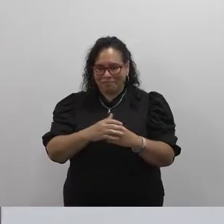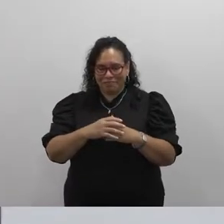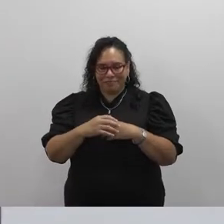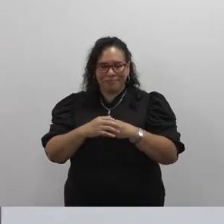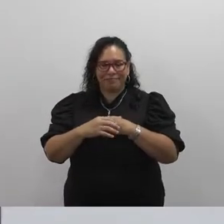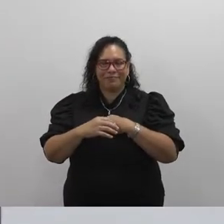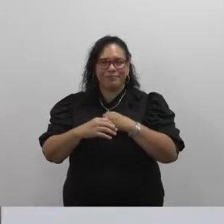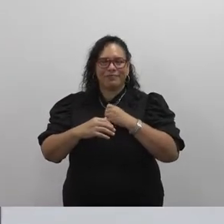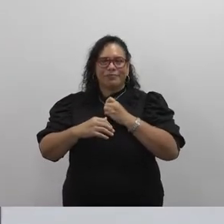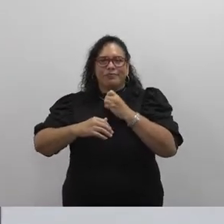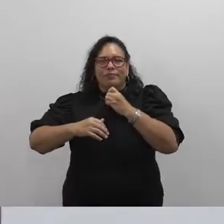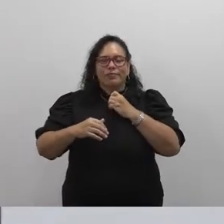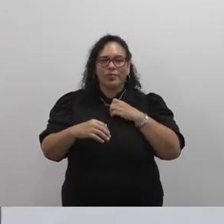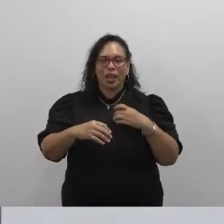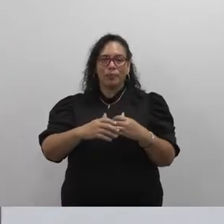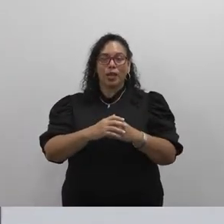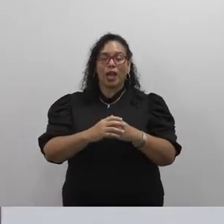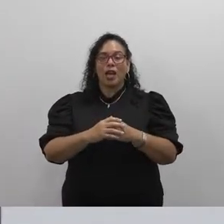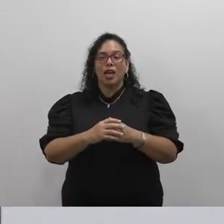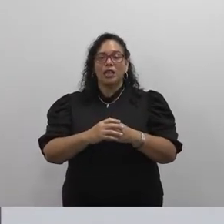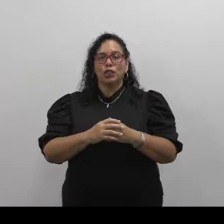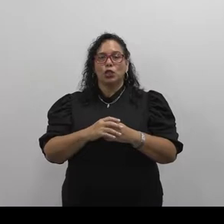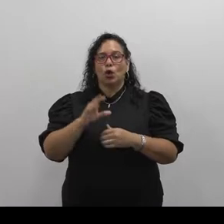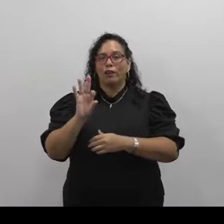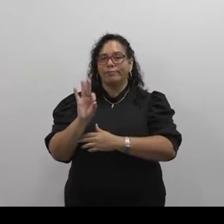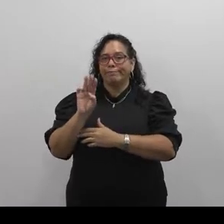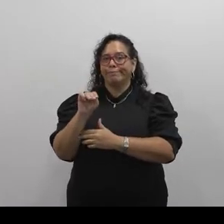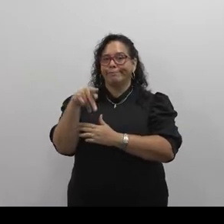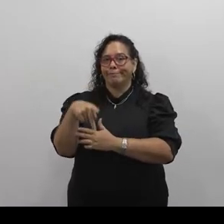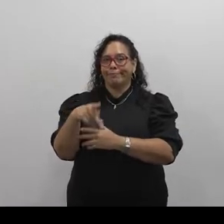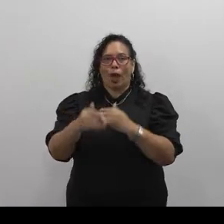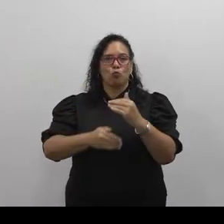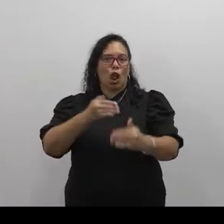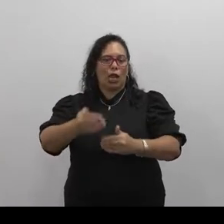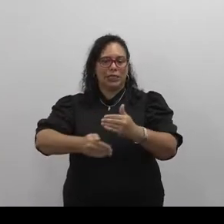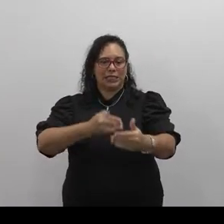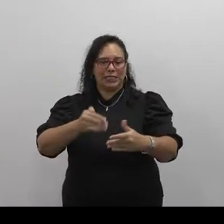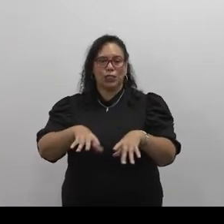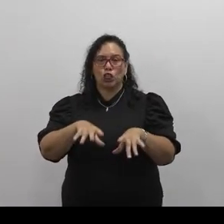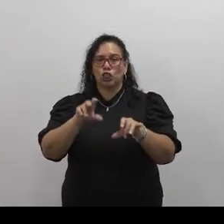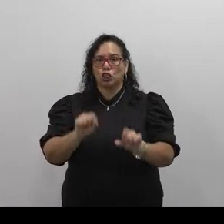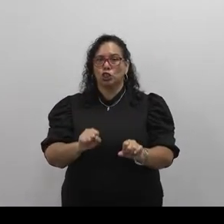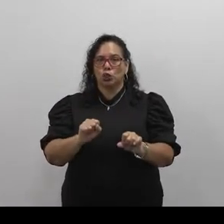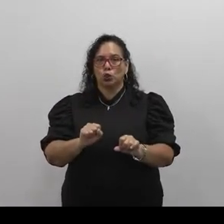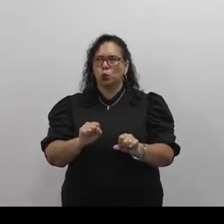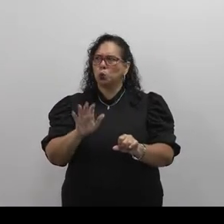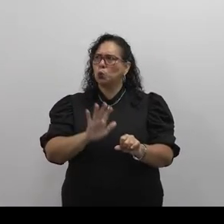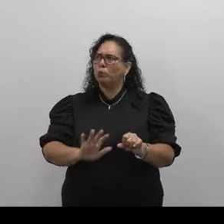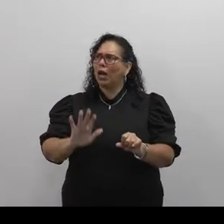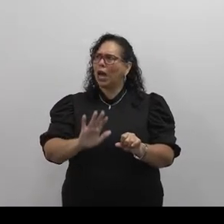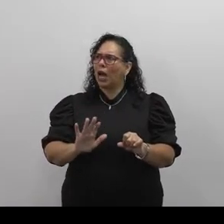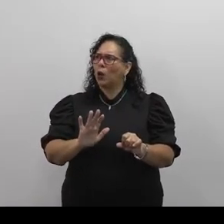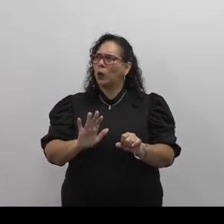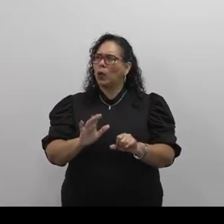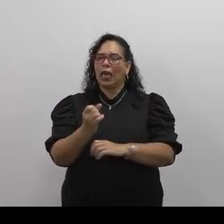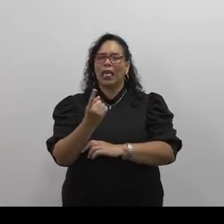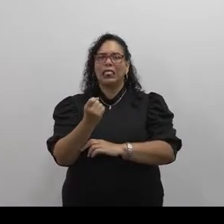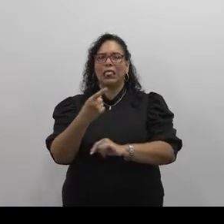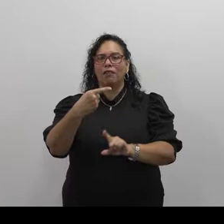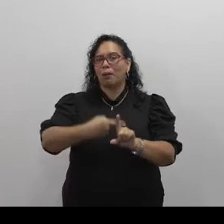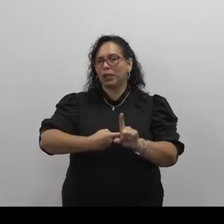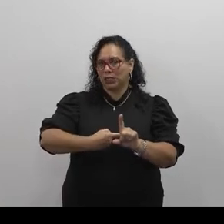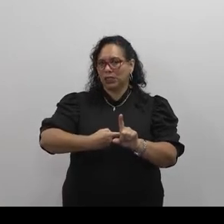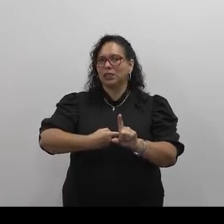So the master plan process really took us the better part of a year. I'd say 11 months and